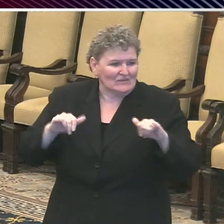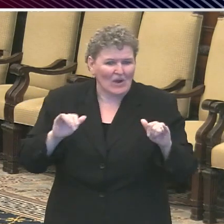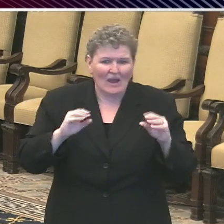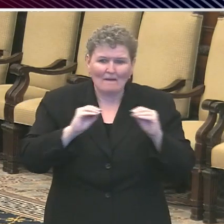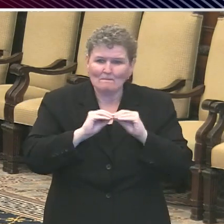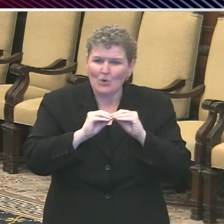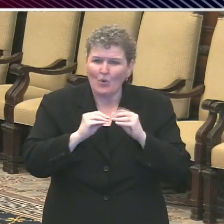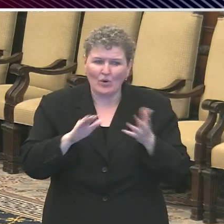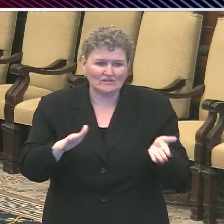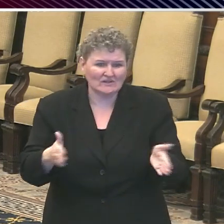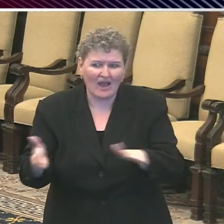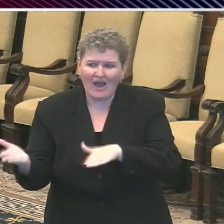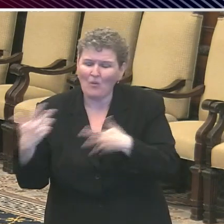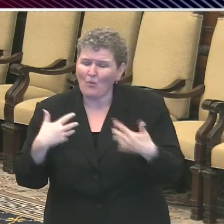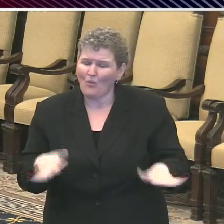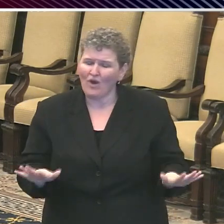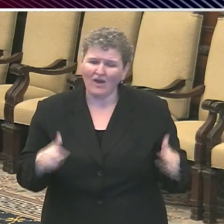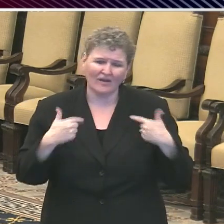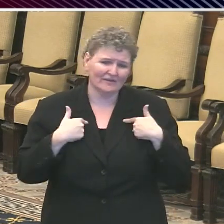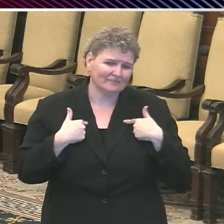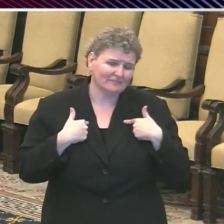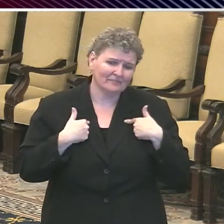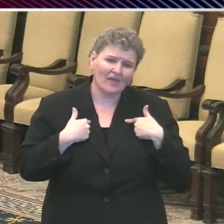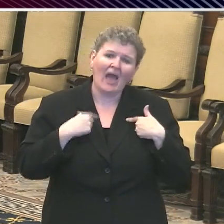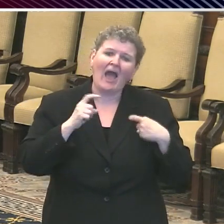necessary. Thank you, everyone. That's it for us.